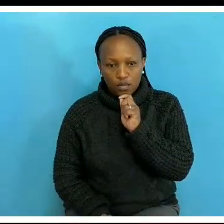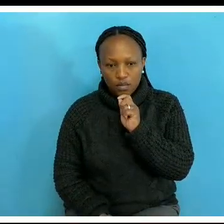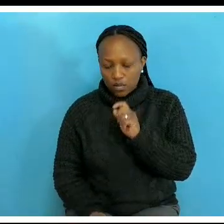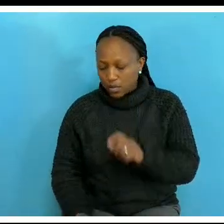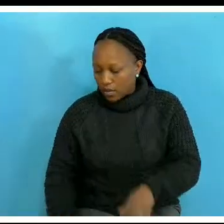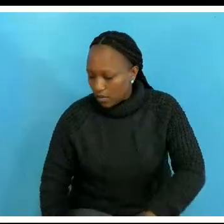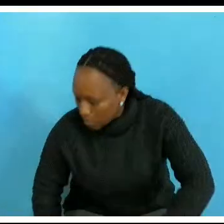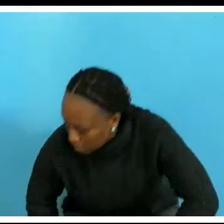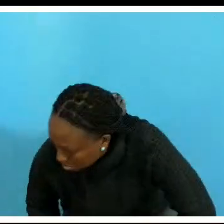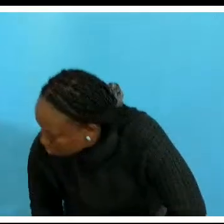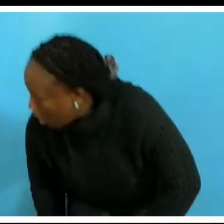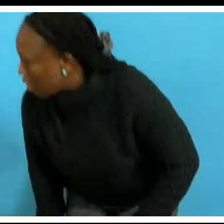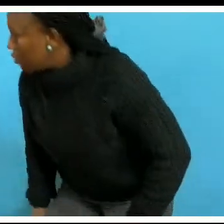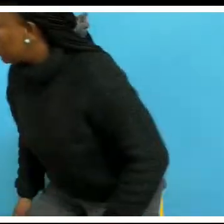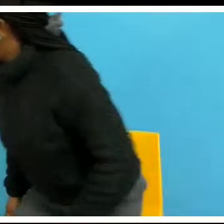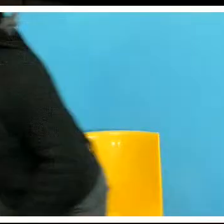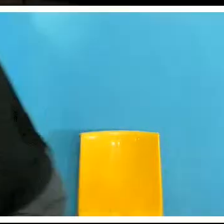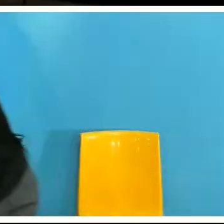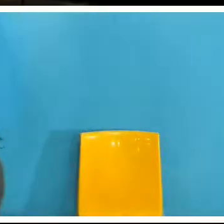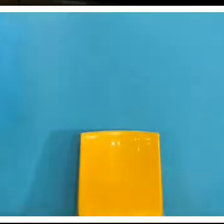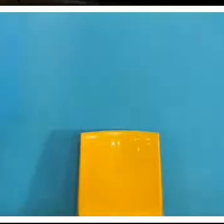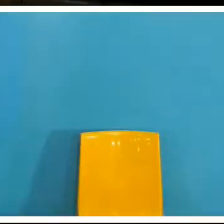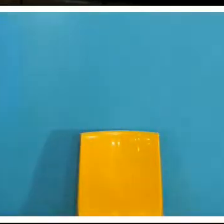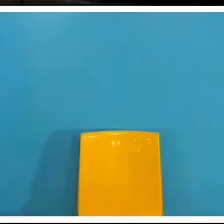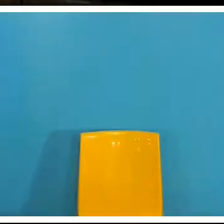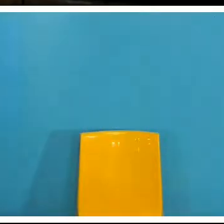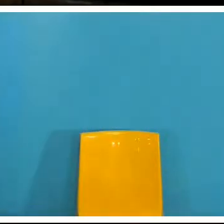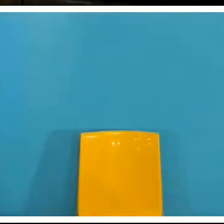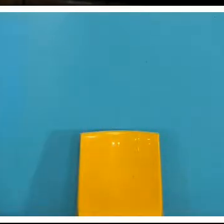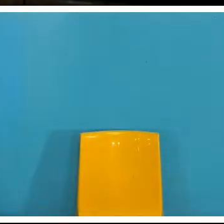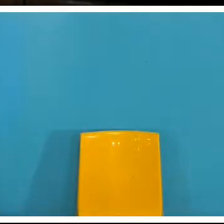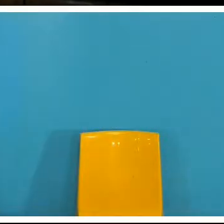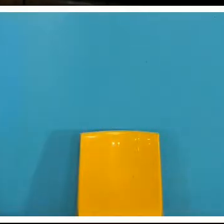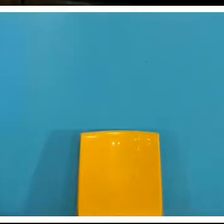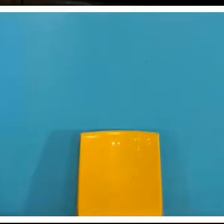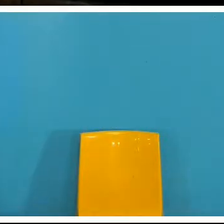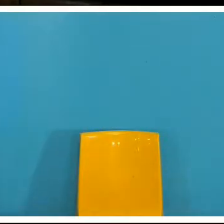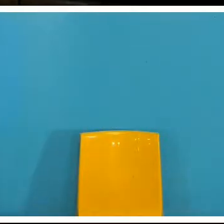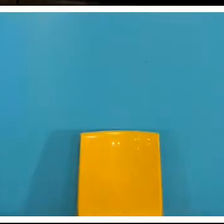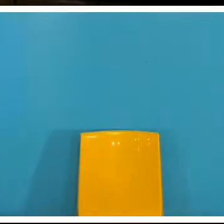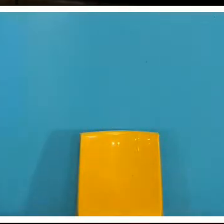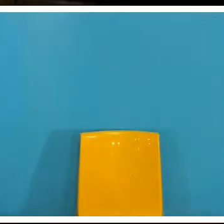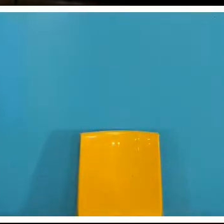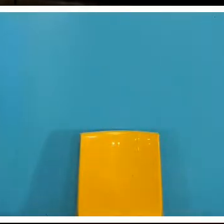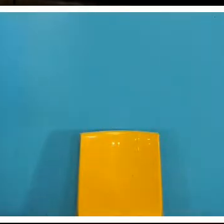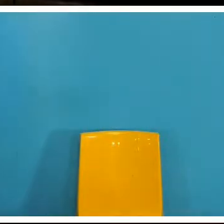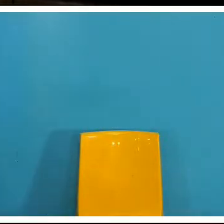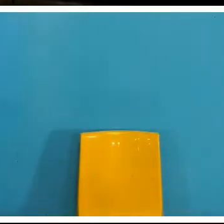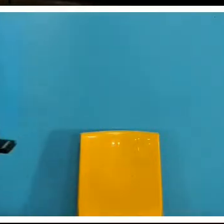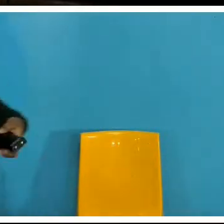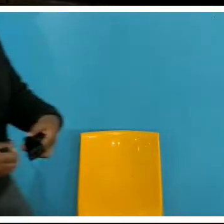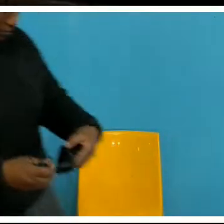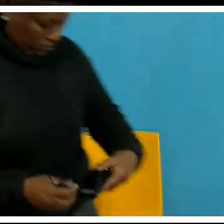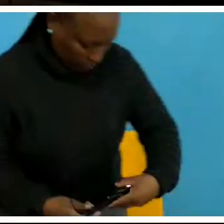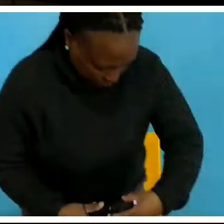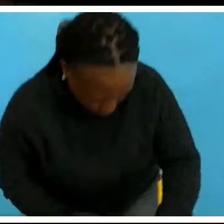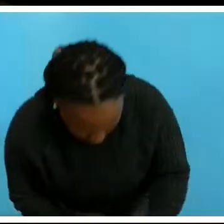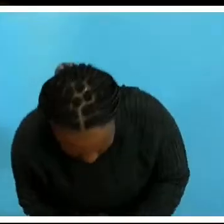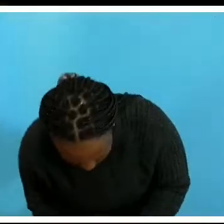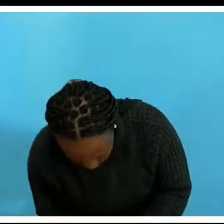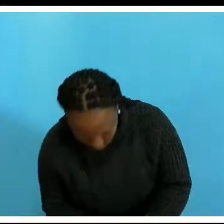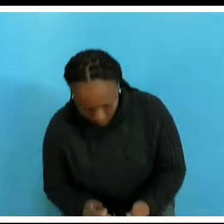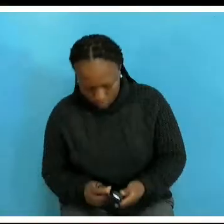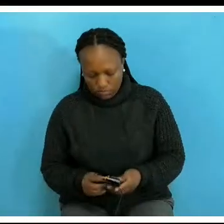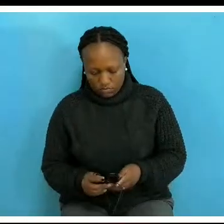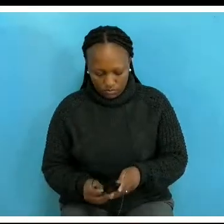Ek bly al 45 jaar in Eldorado Park en ek is oorspronklik van Kaapstad. But hier is so baie wag,